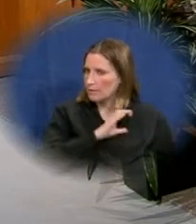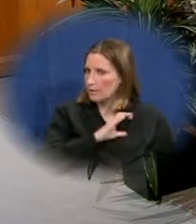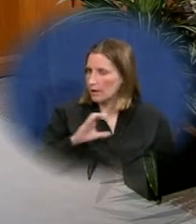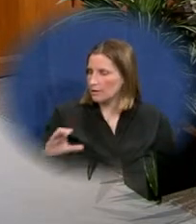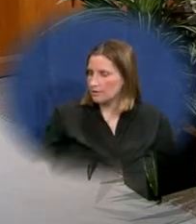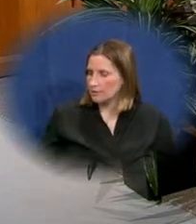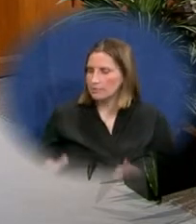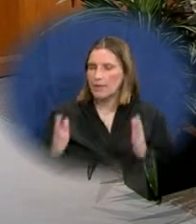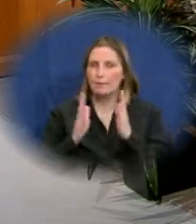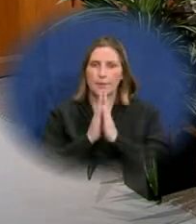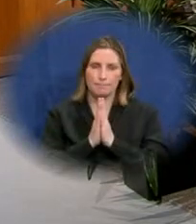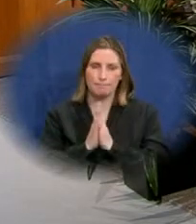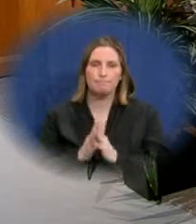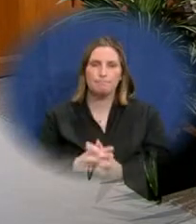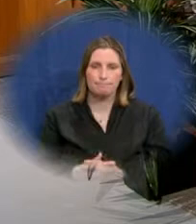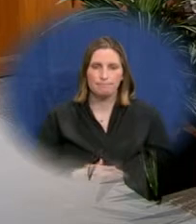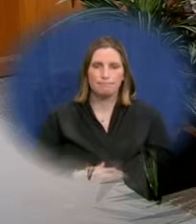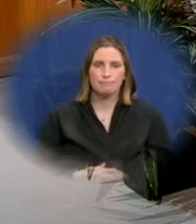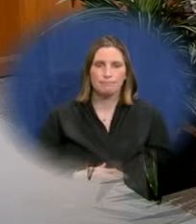The body of Christ.